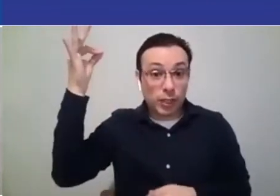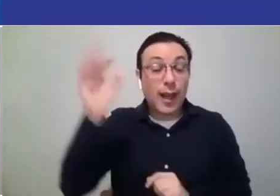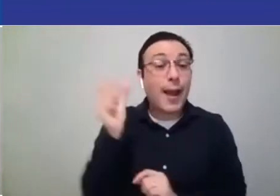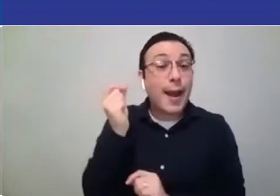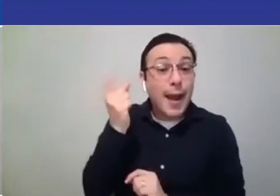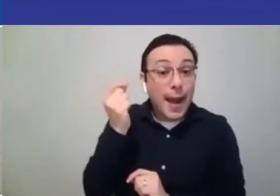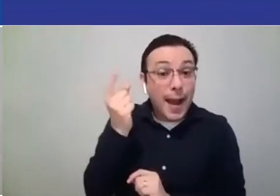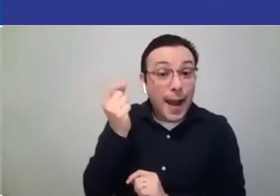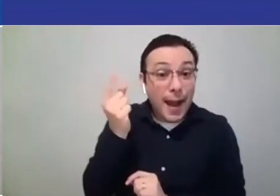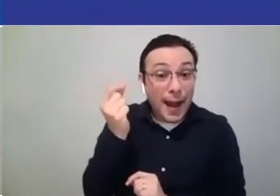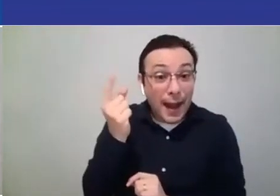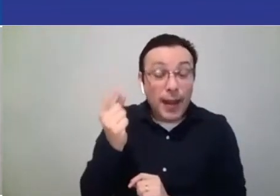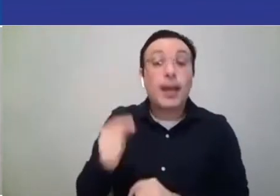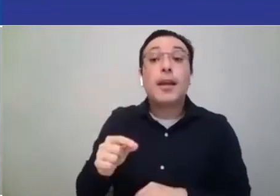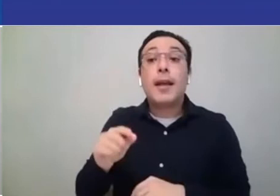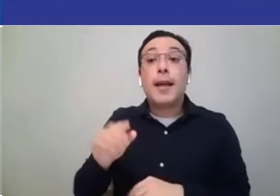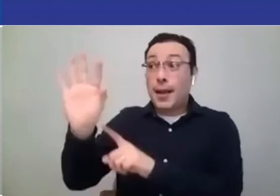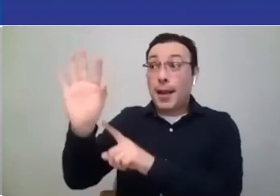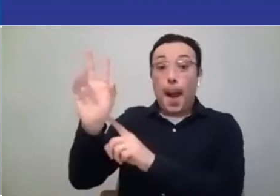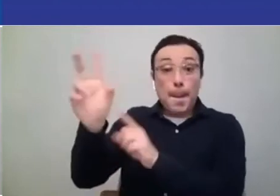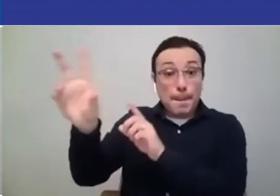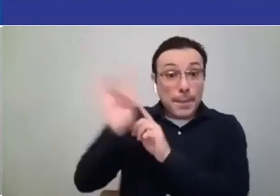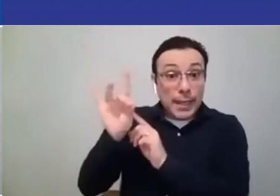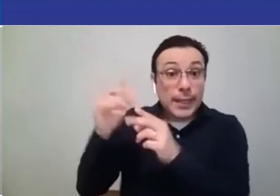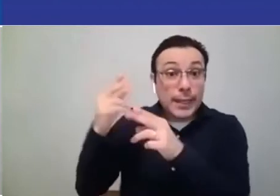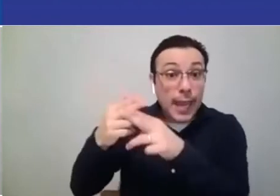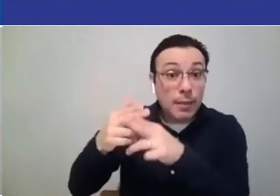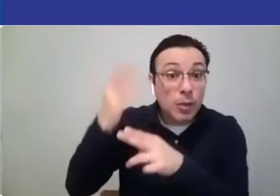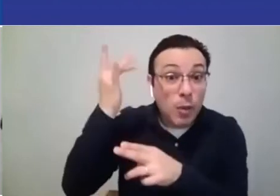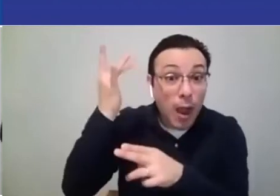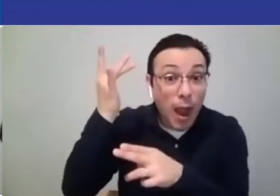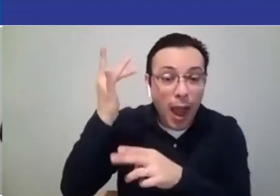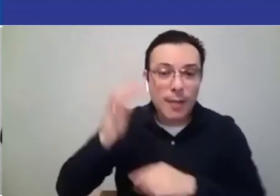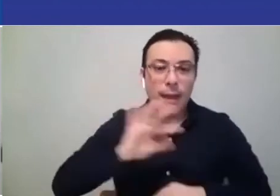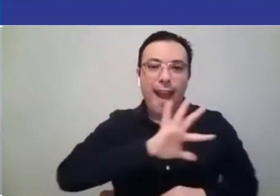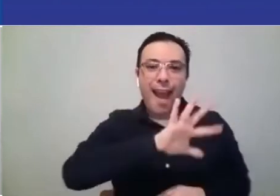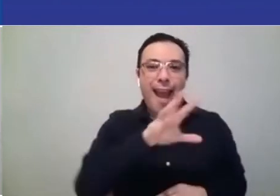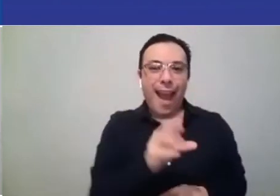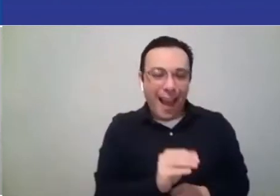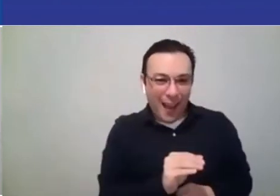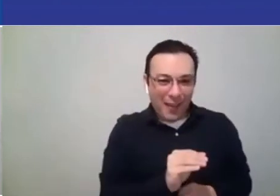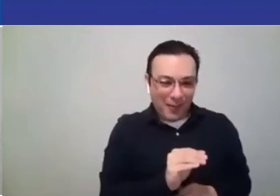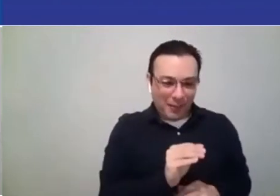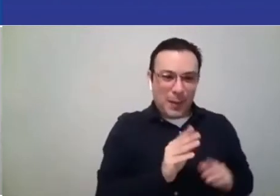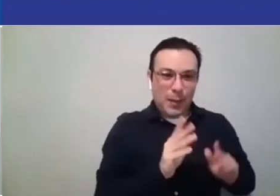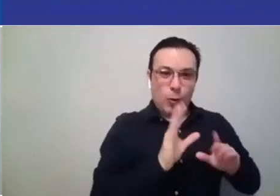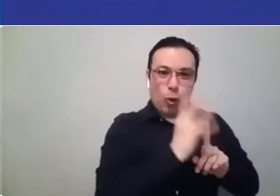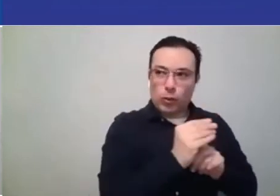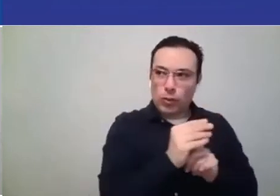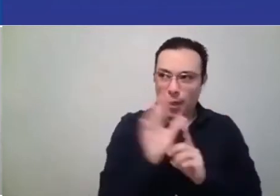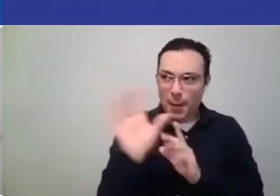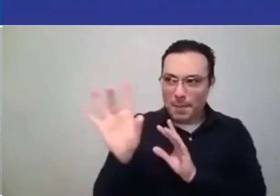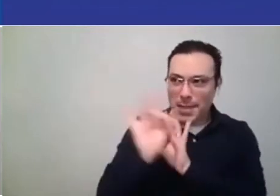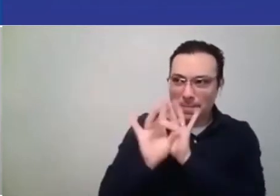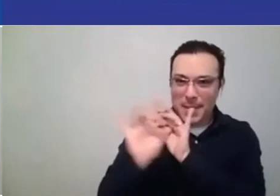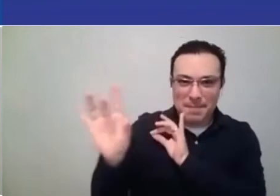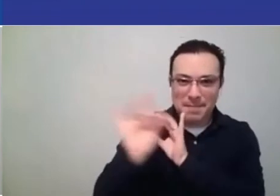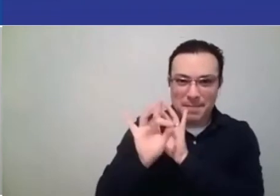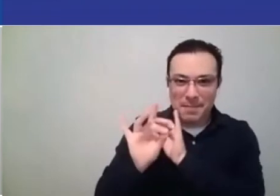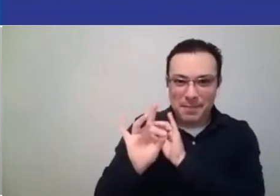French names via an Africanized lens. And so when we look